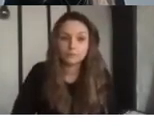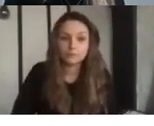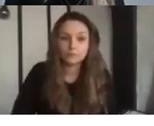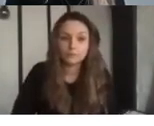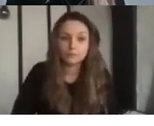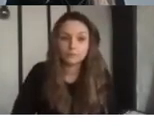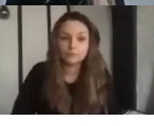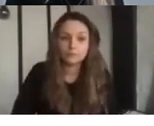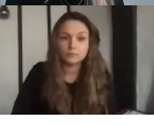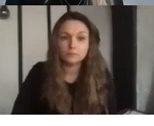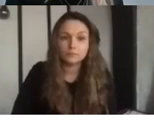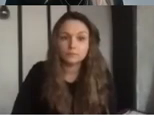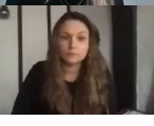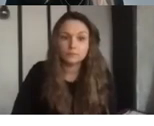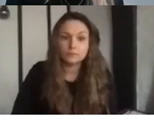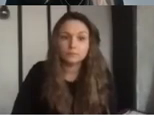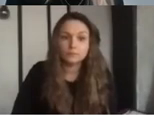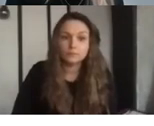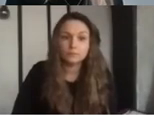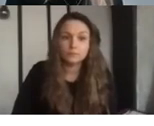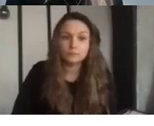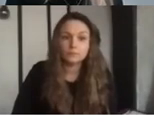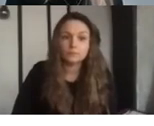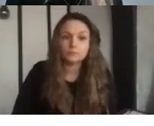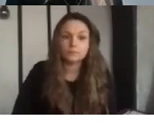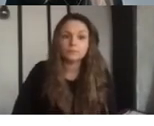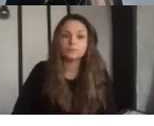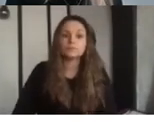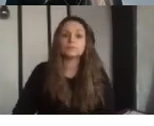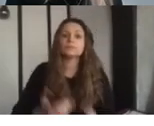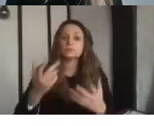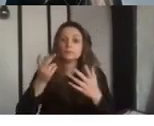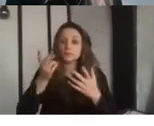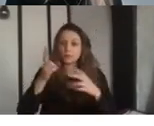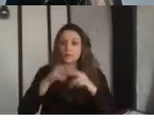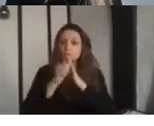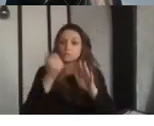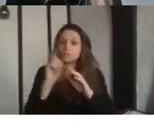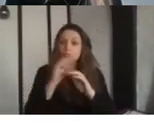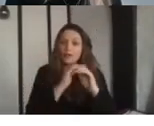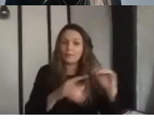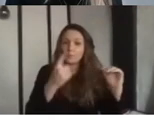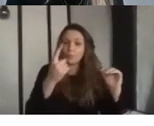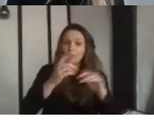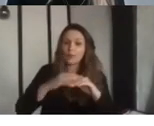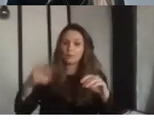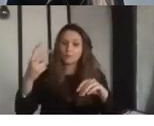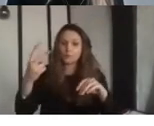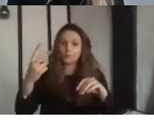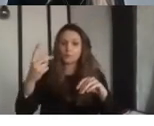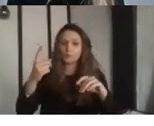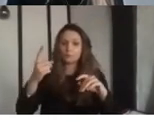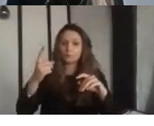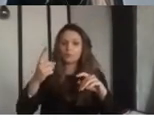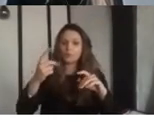Okay, so the course content. So again, we offer the functional skills English at level 1 and 2, the new Pearson